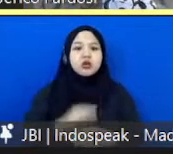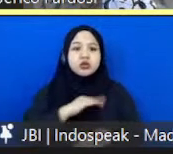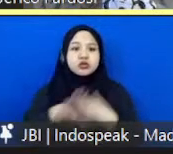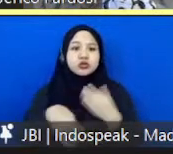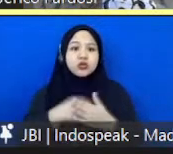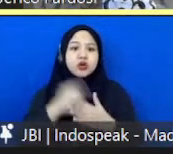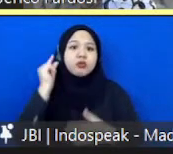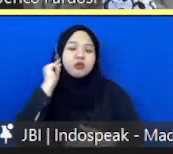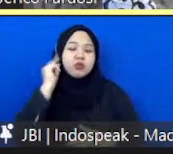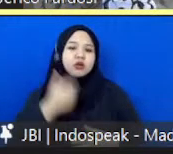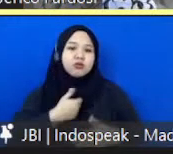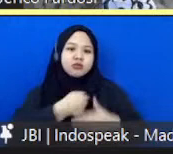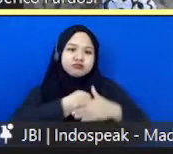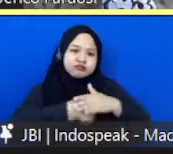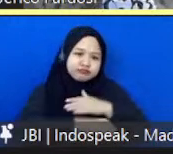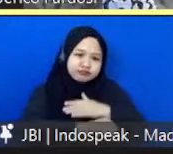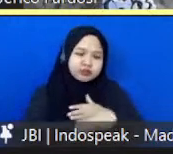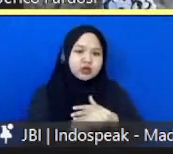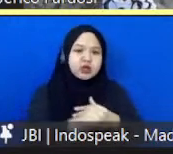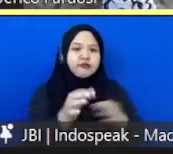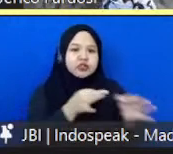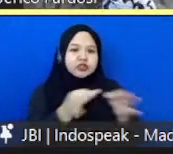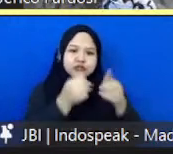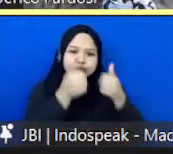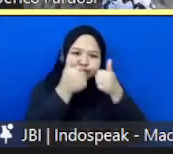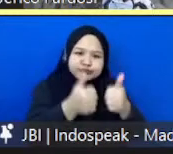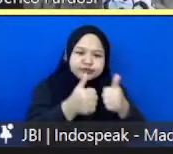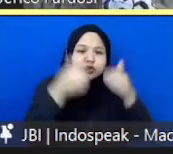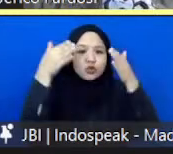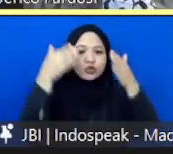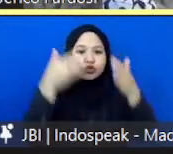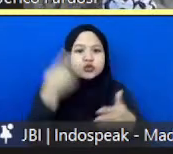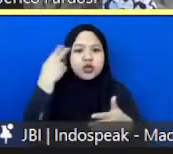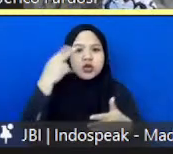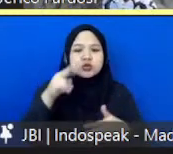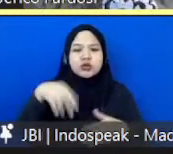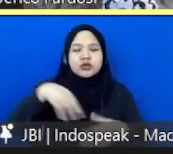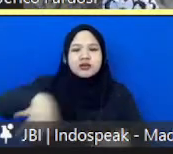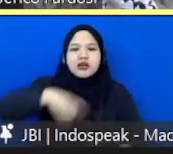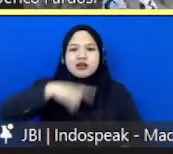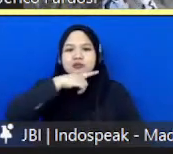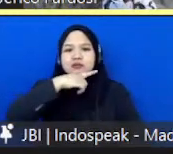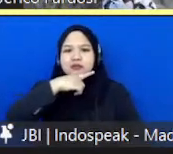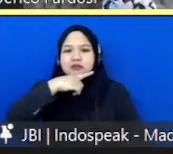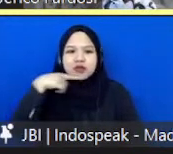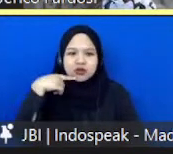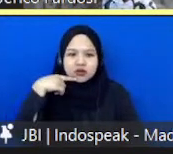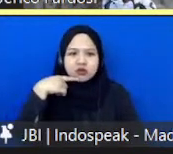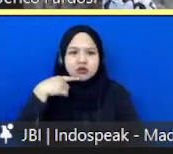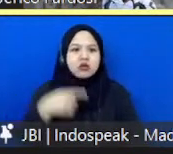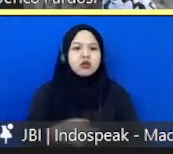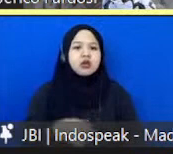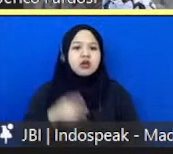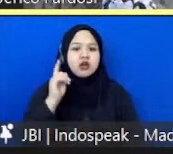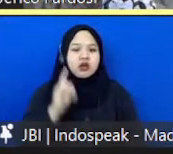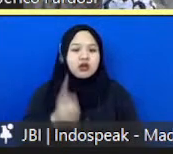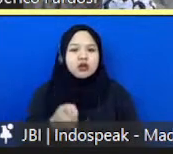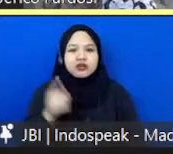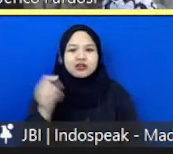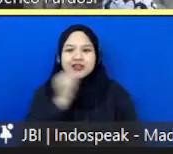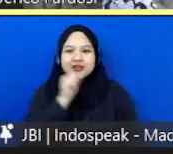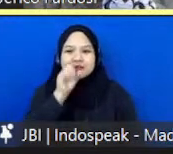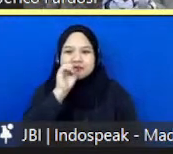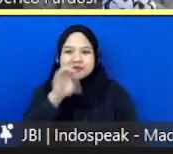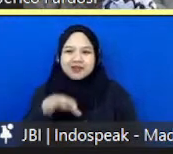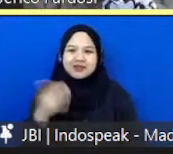in adequate health facility, especially on the red zone. Even they come up with a very nice lyric song saying, you